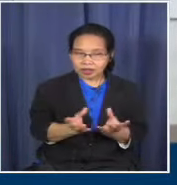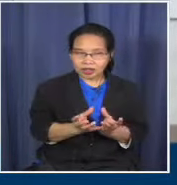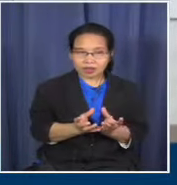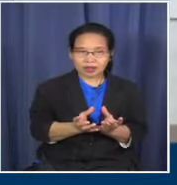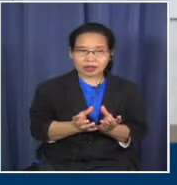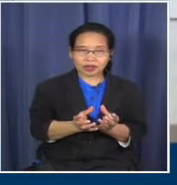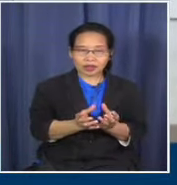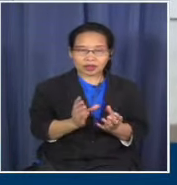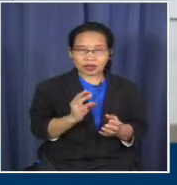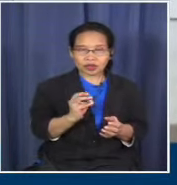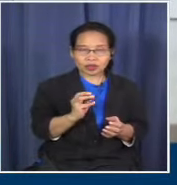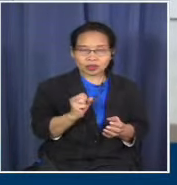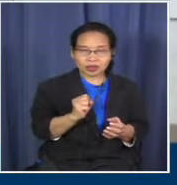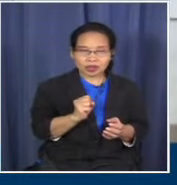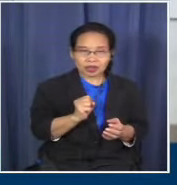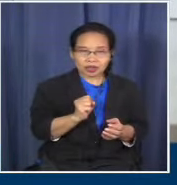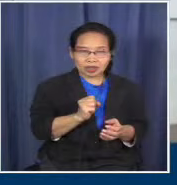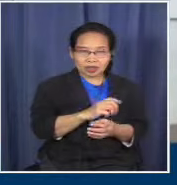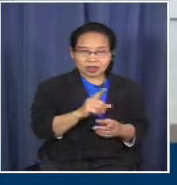The glorious cosmos,